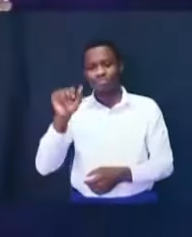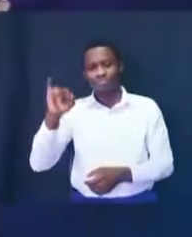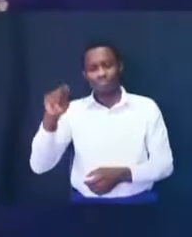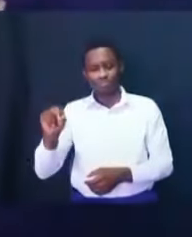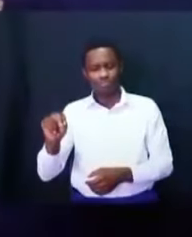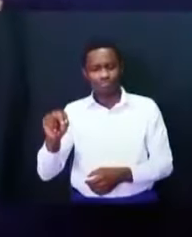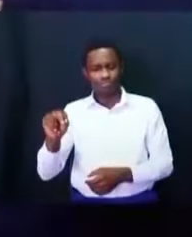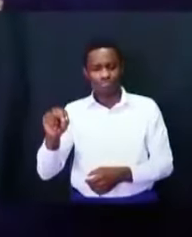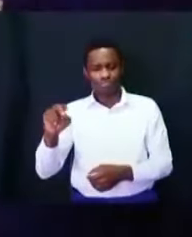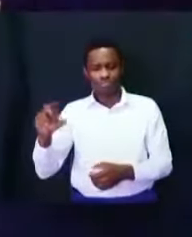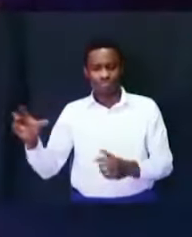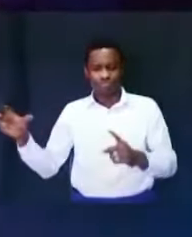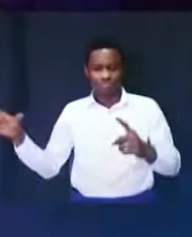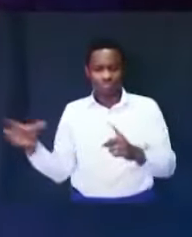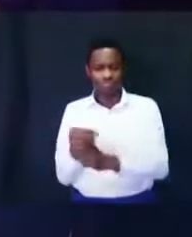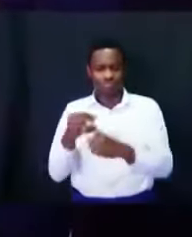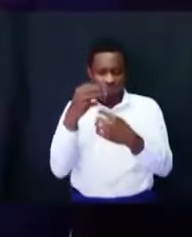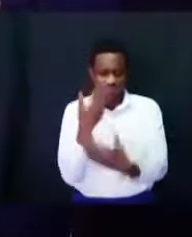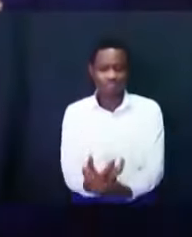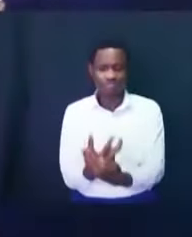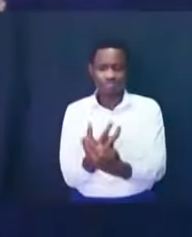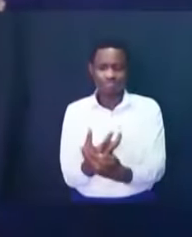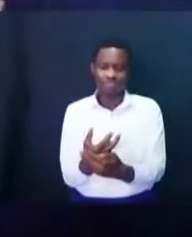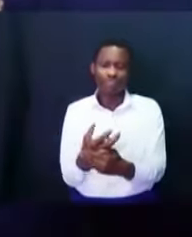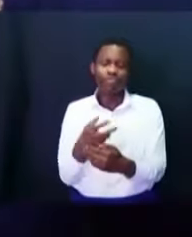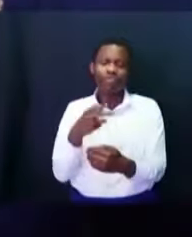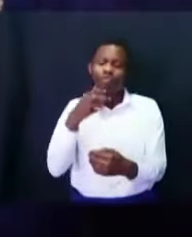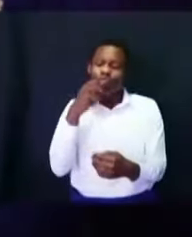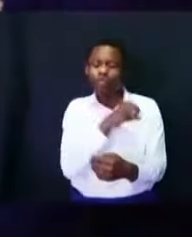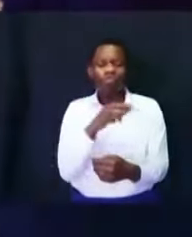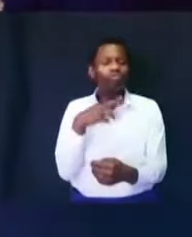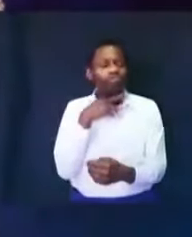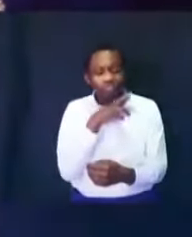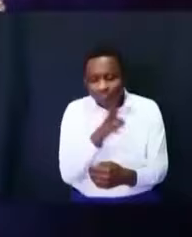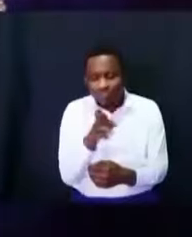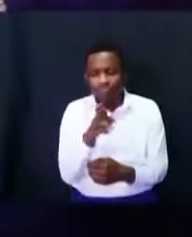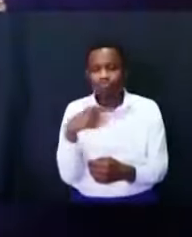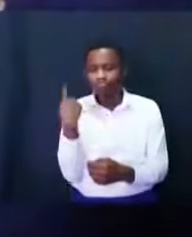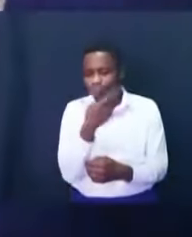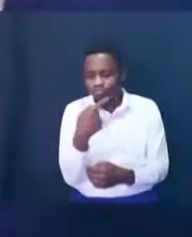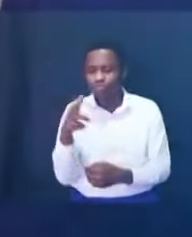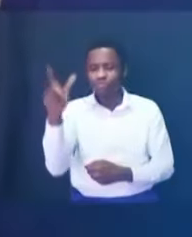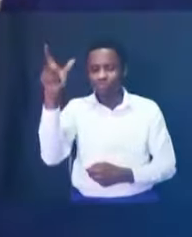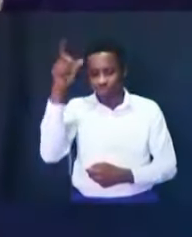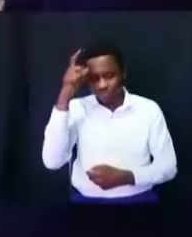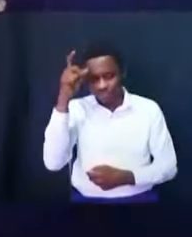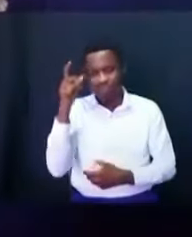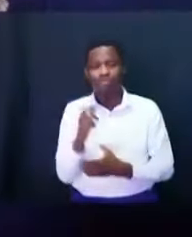Satan the ancient serpent who is the